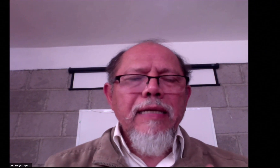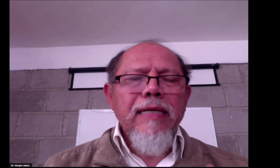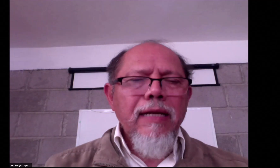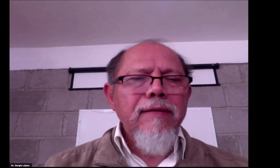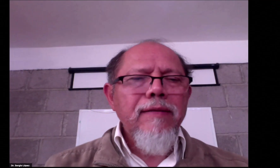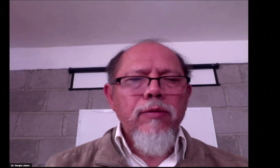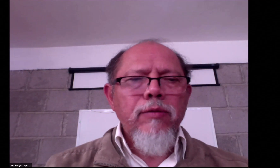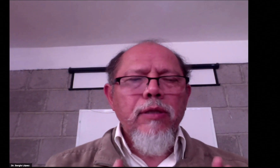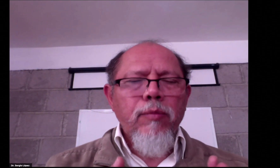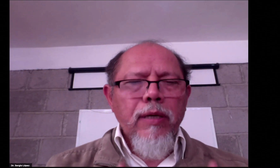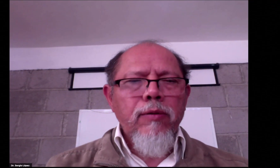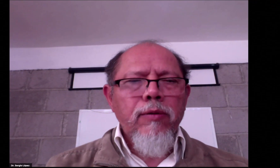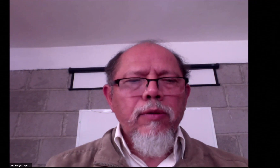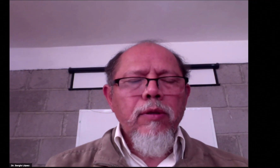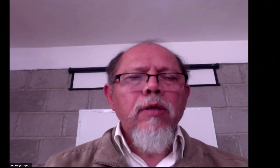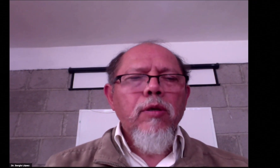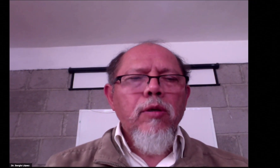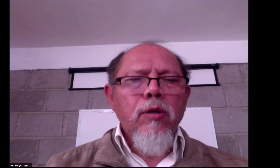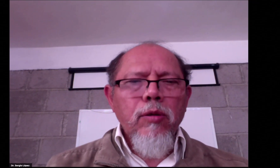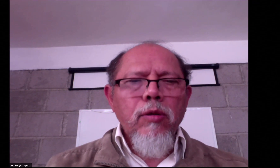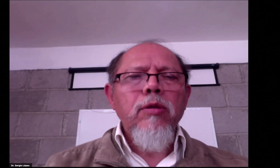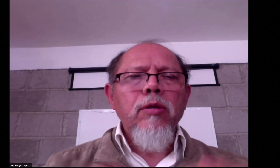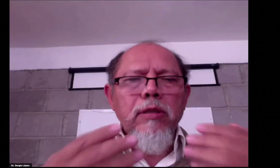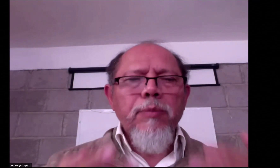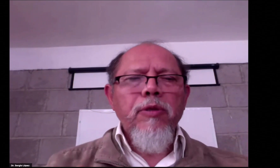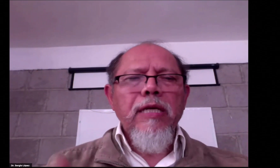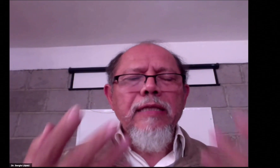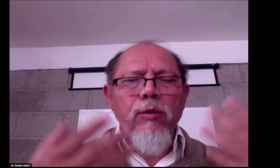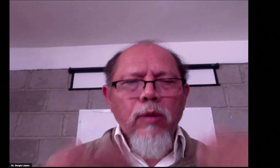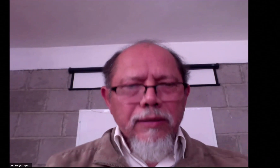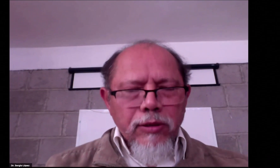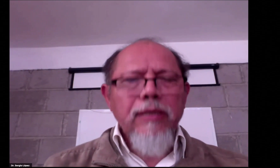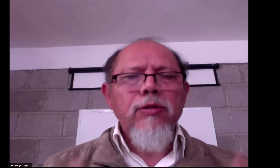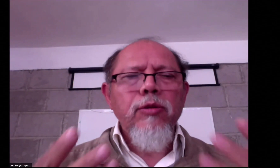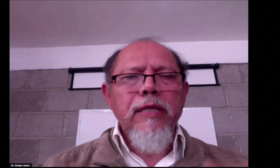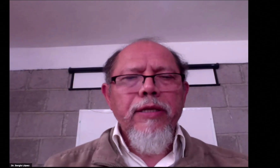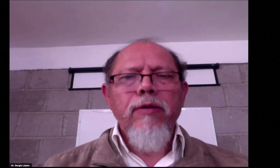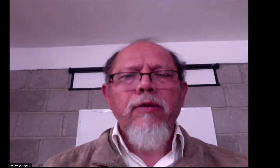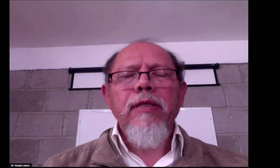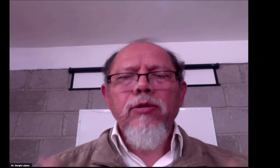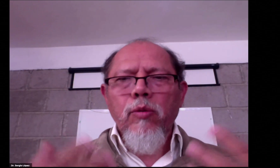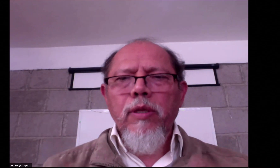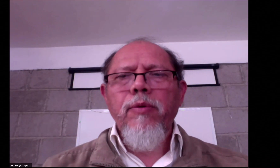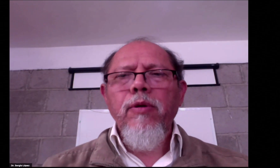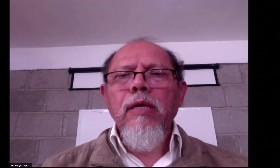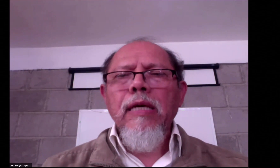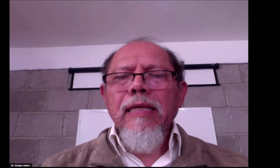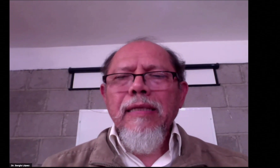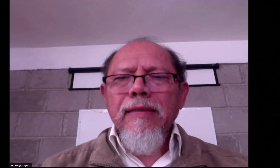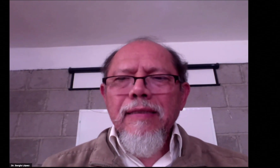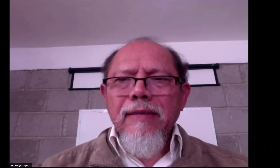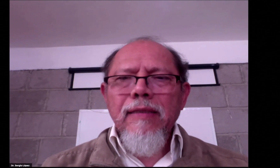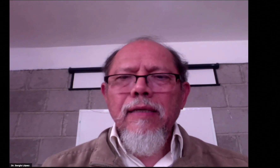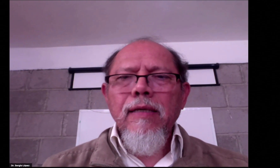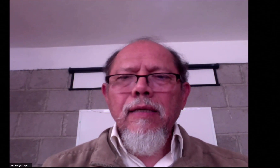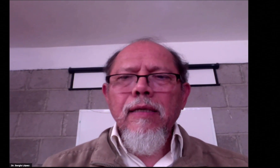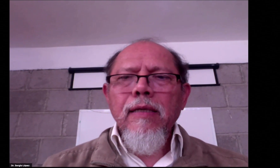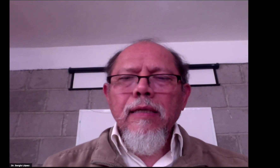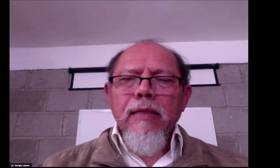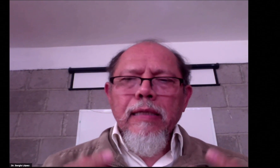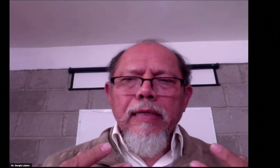a human being, in order to start being a human being with a different kind of inner